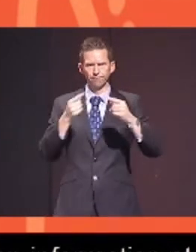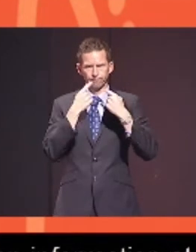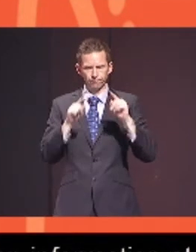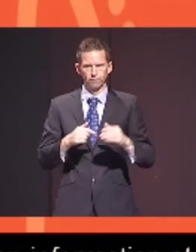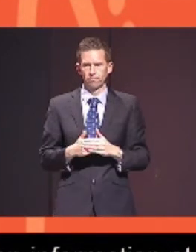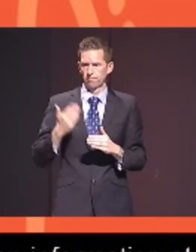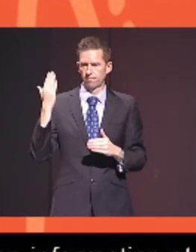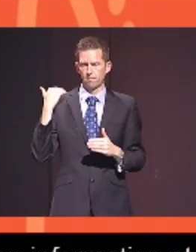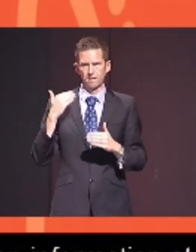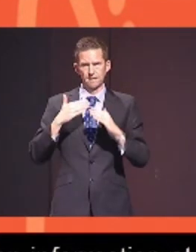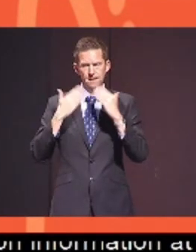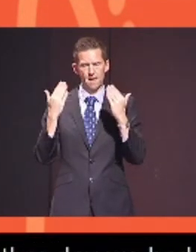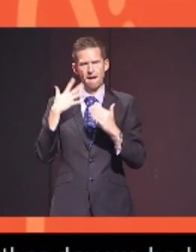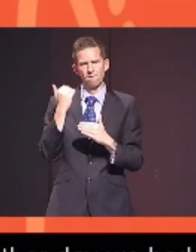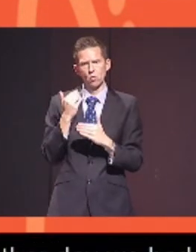of